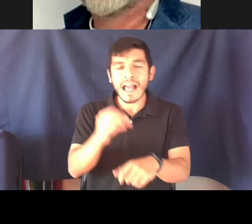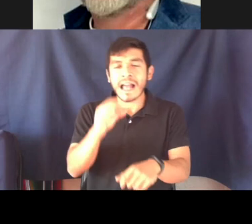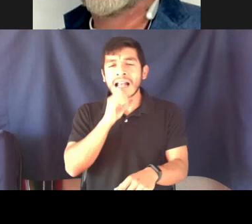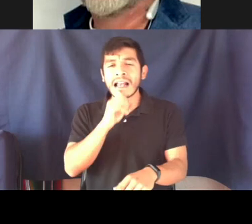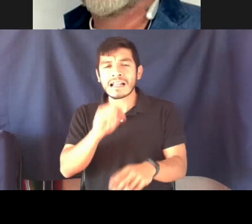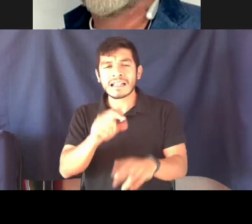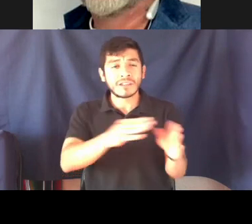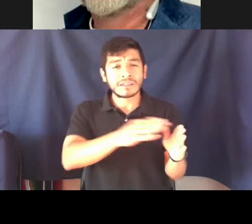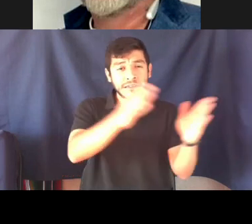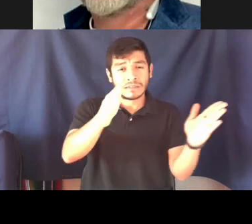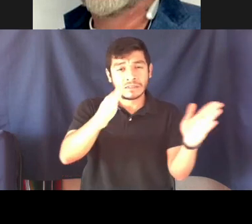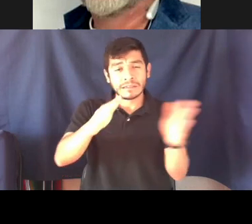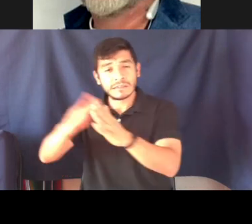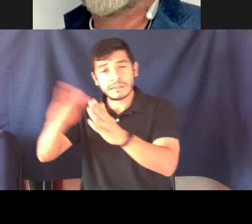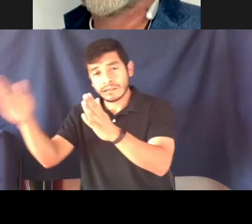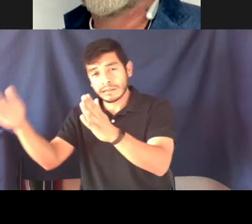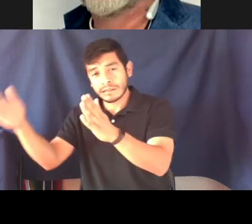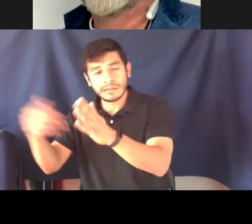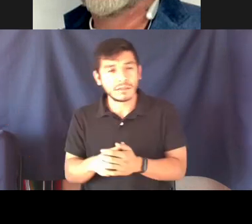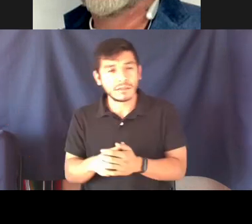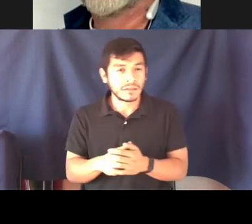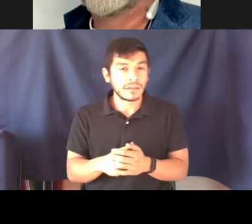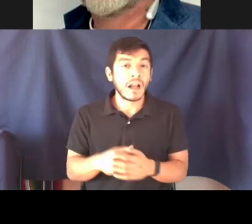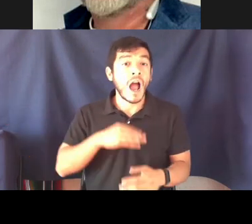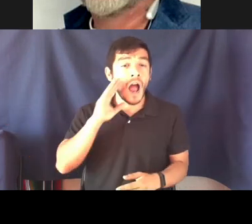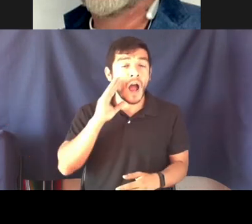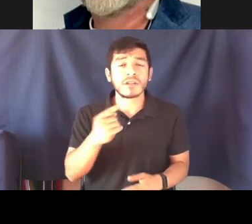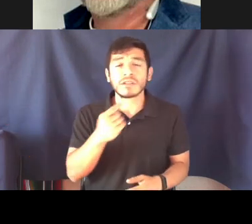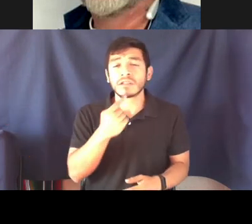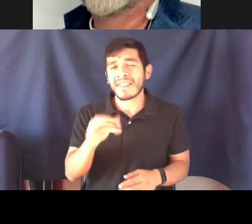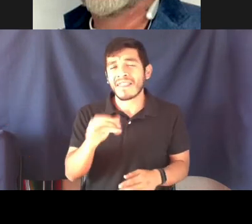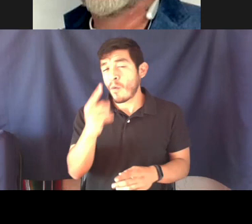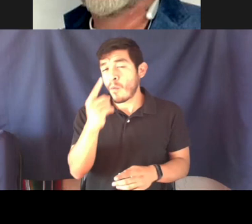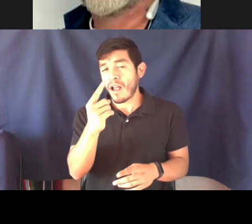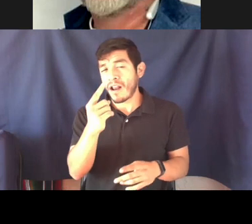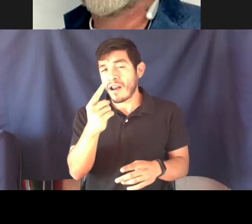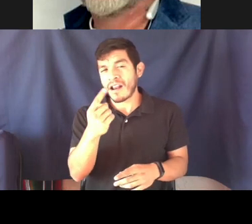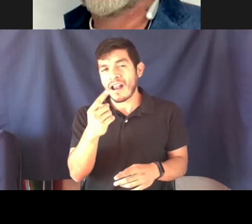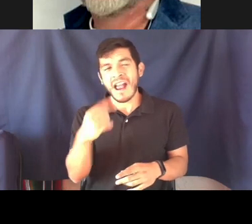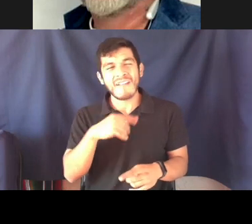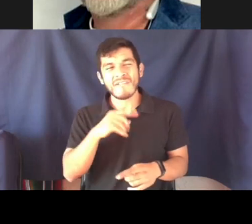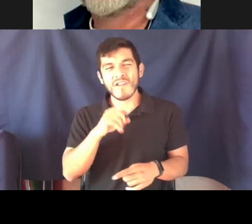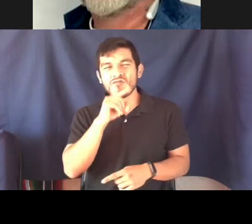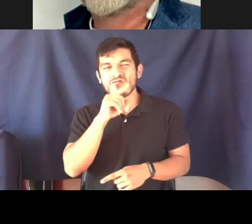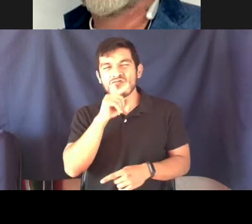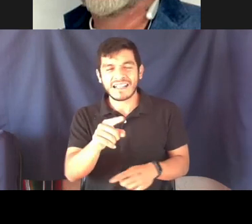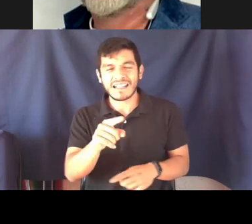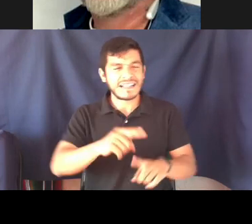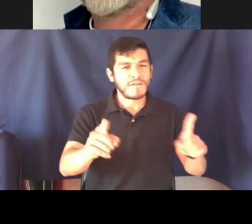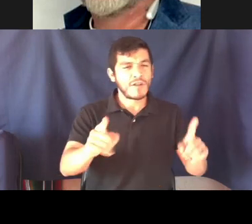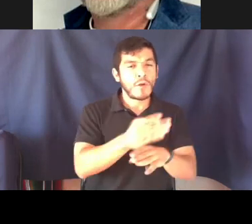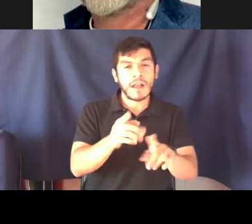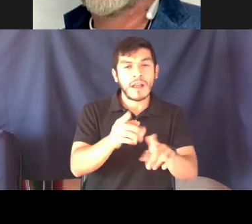will note that on this particular one, there was a real distinction between peer mentoring being delivered